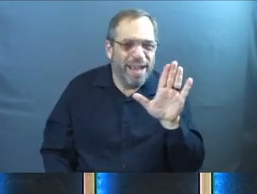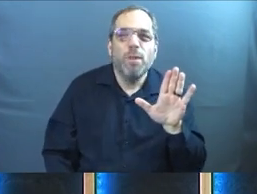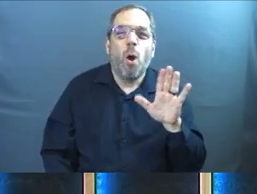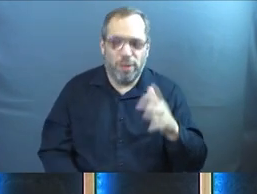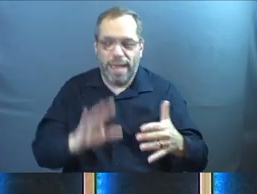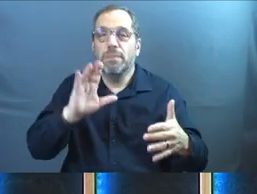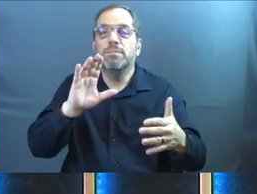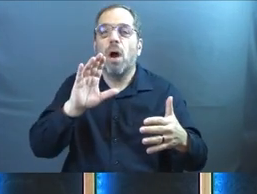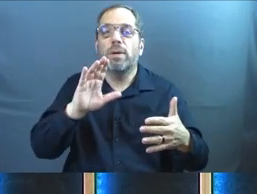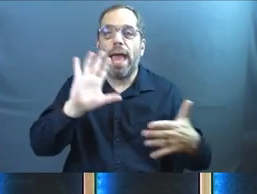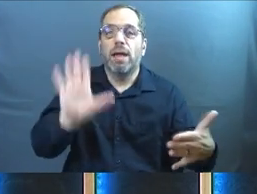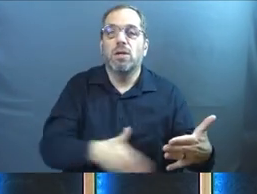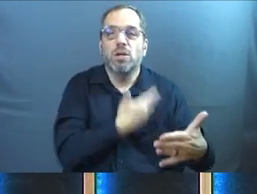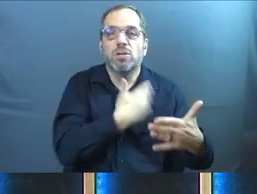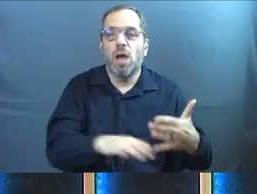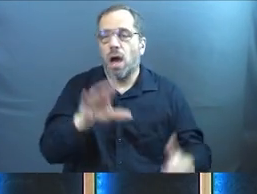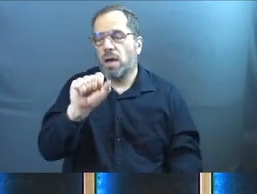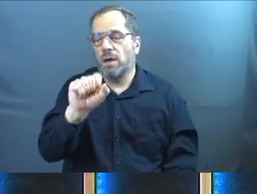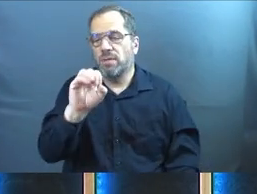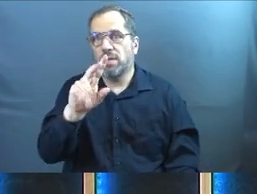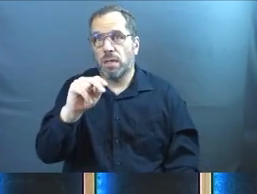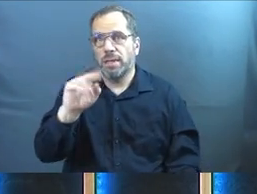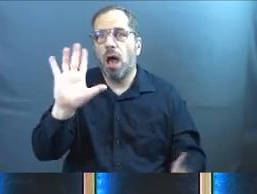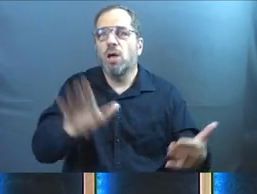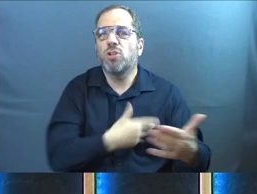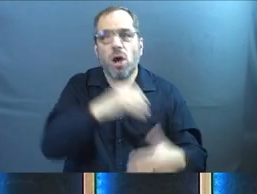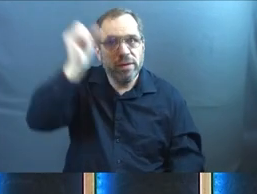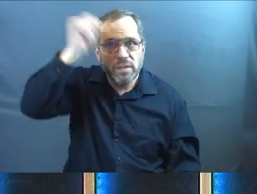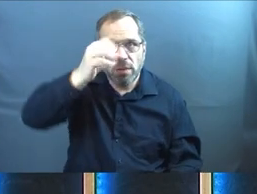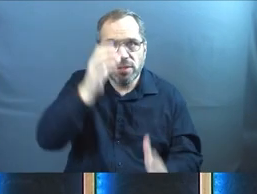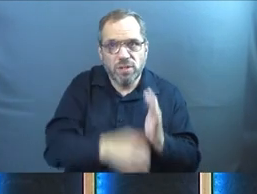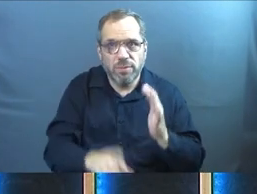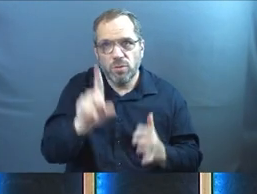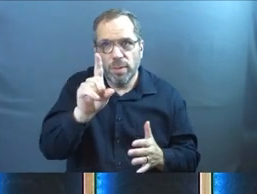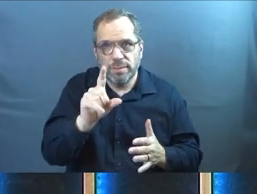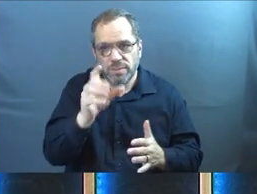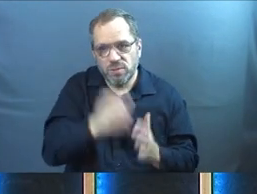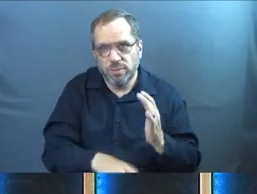Next, Song of Solomon. Let's go to Song of Solomon 1:2.